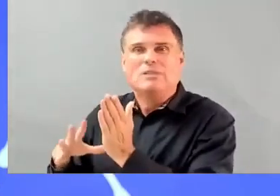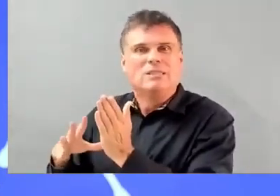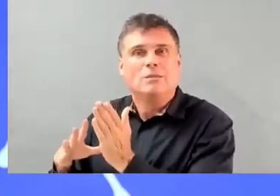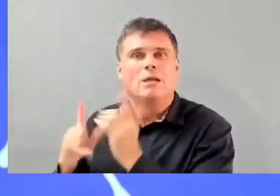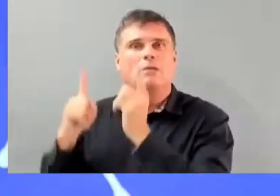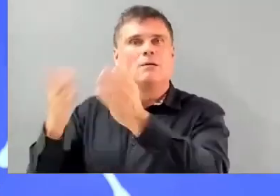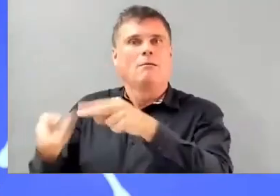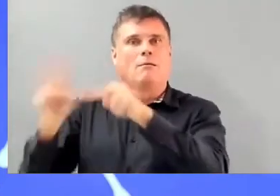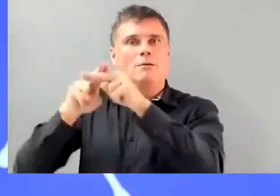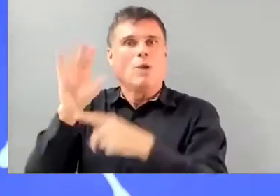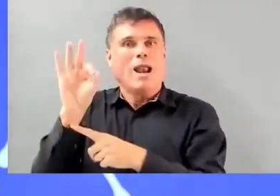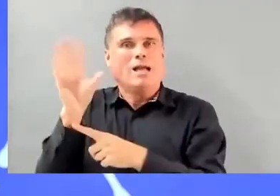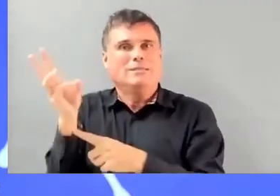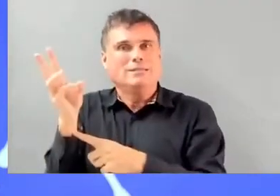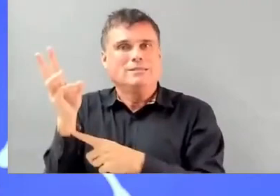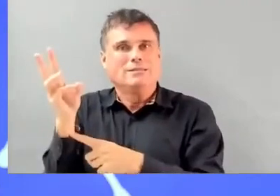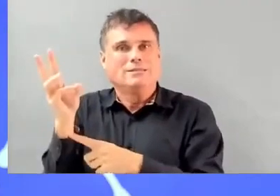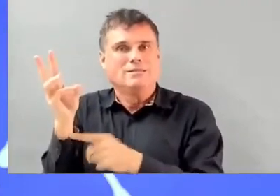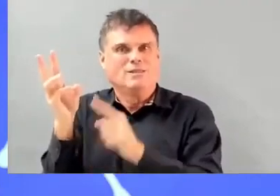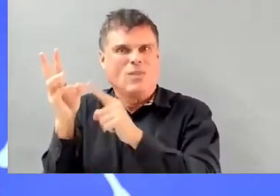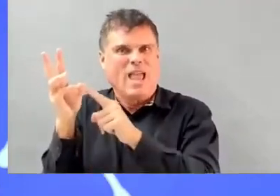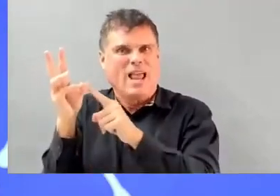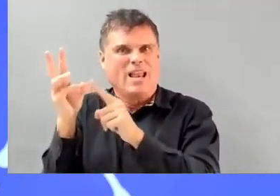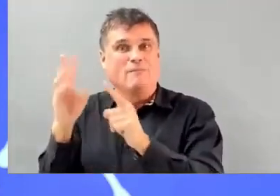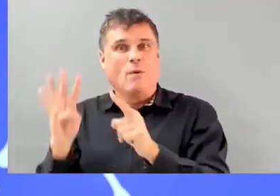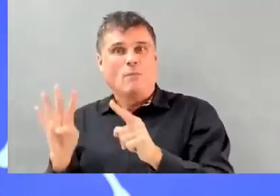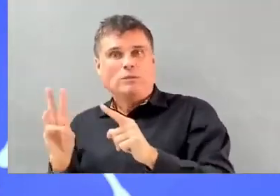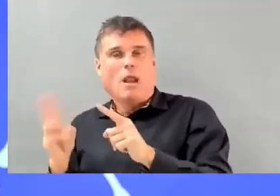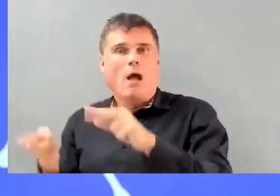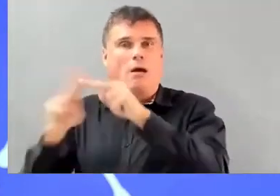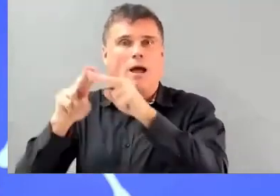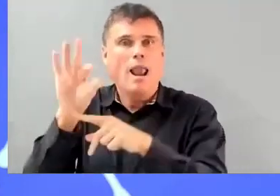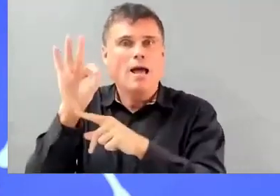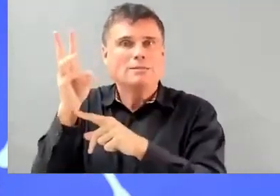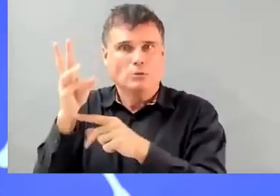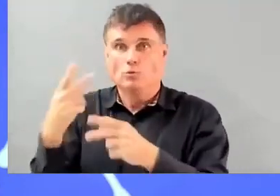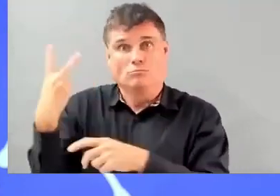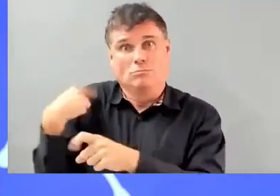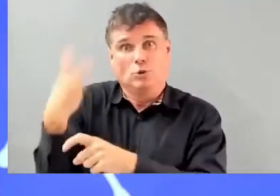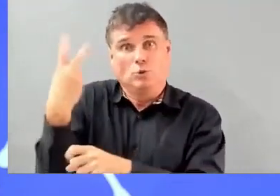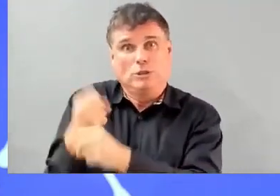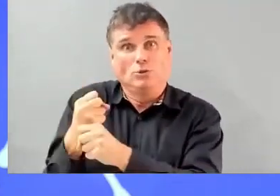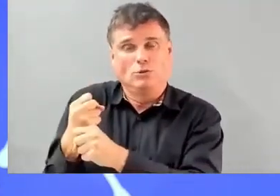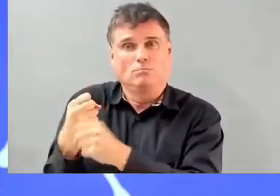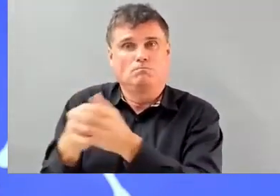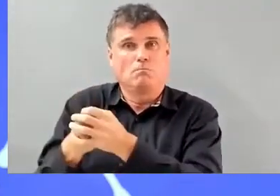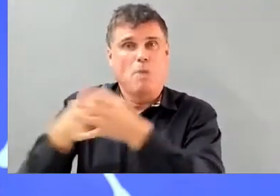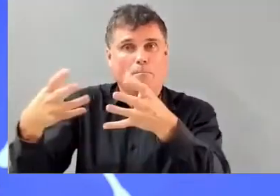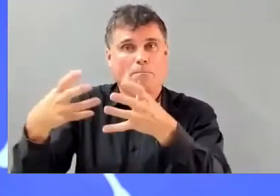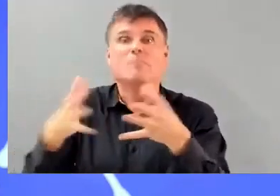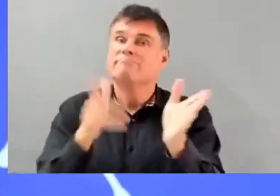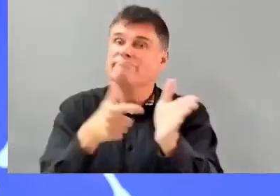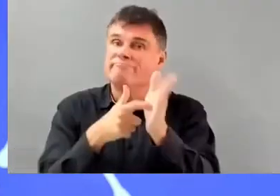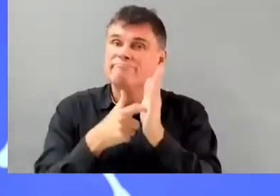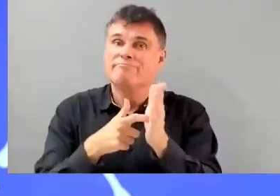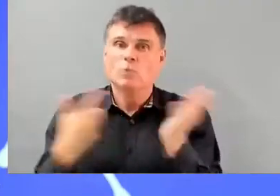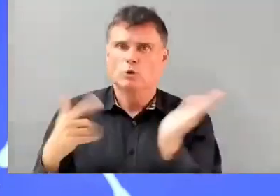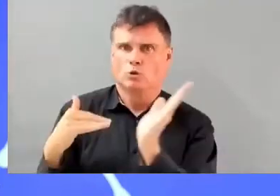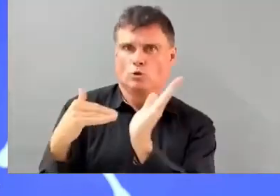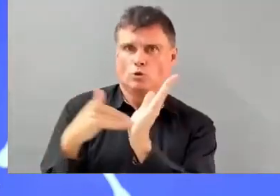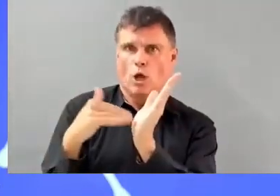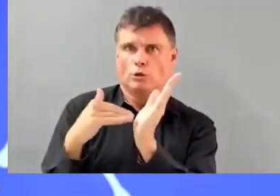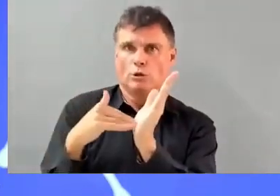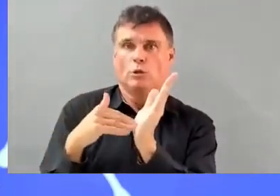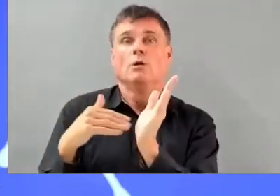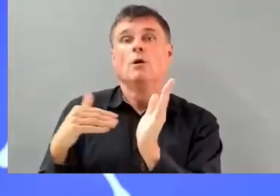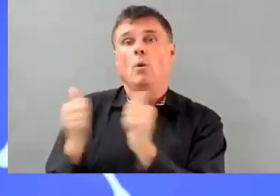that's, of course, requires, and part of the key part of our agreement with the doctors of BC was properly rewarding the extraordinary work